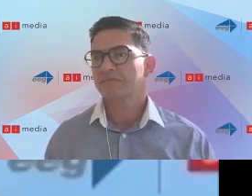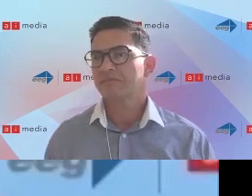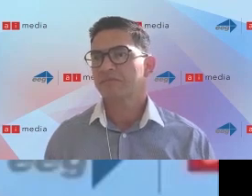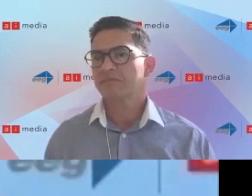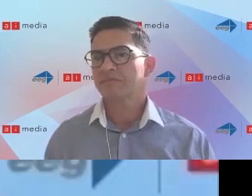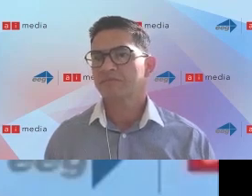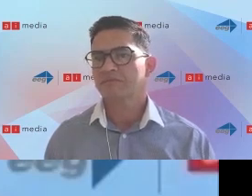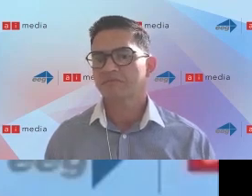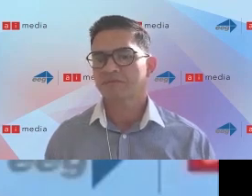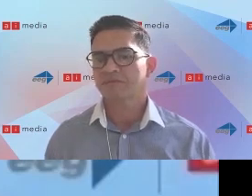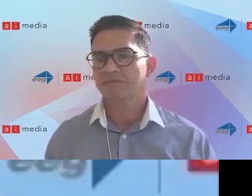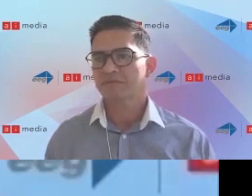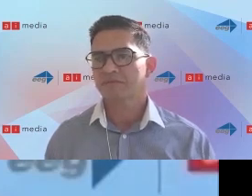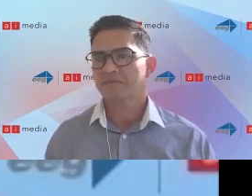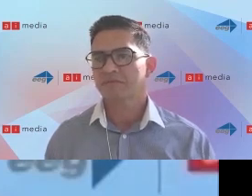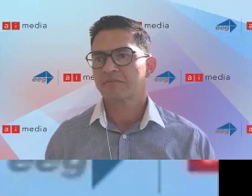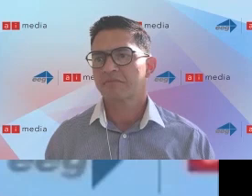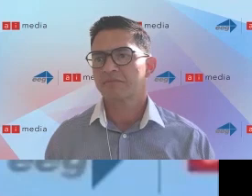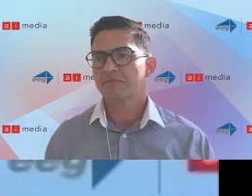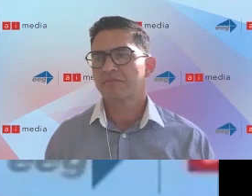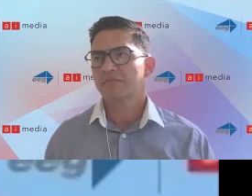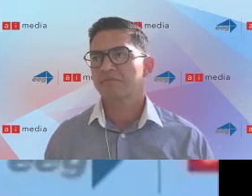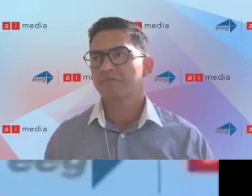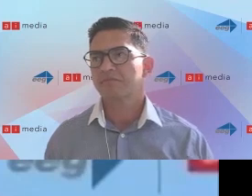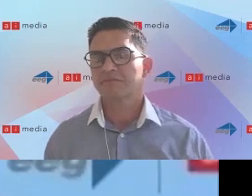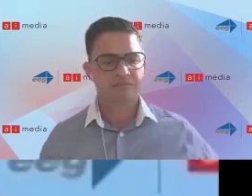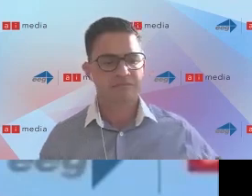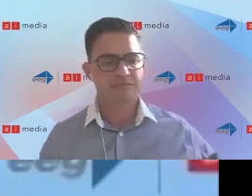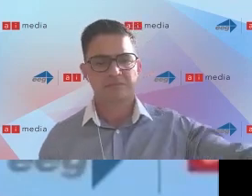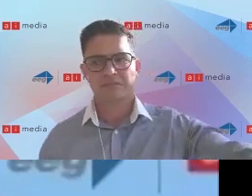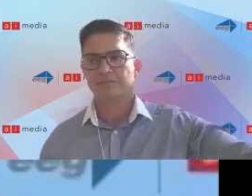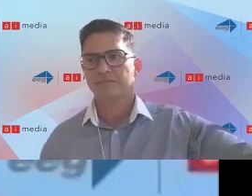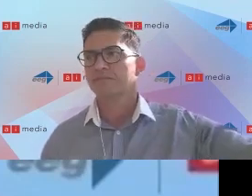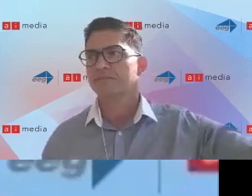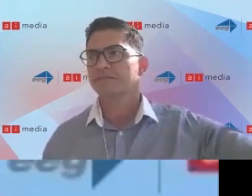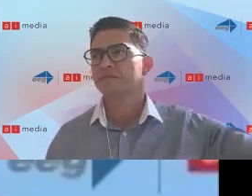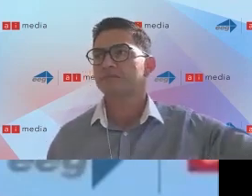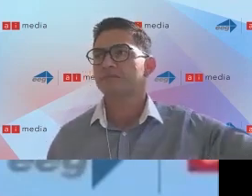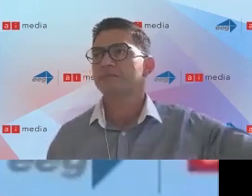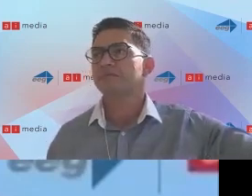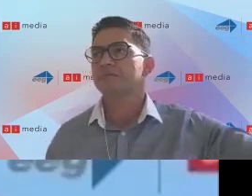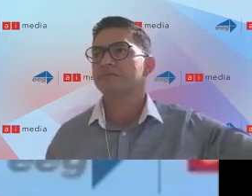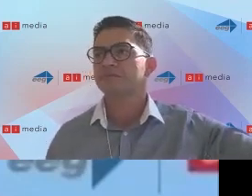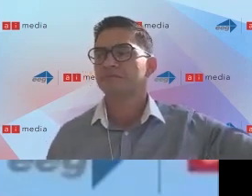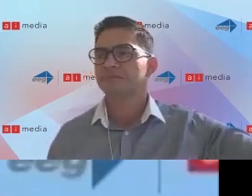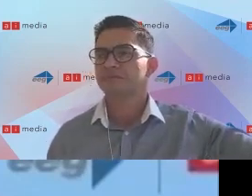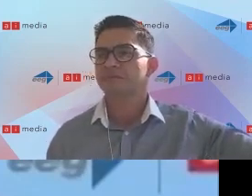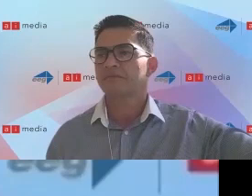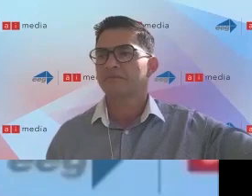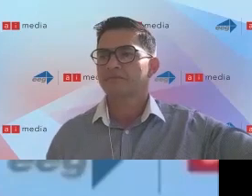I've had the benefit of almost a decade of AI Media, but this doesn't mean that my knowledge and understanding about business, the industries we operate